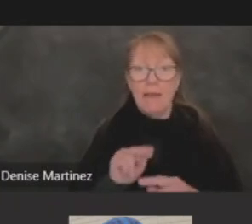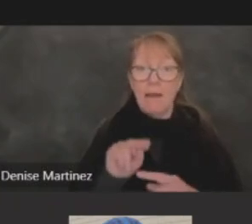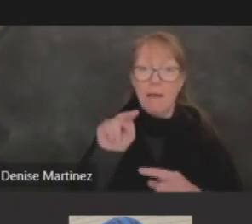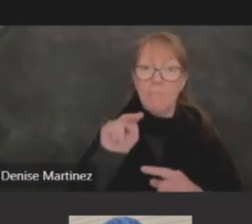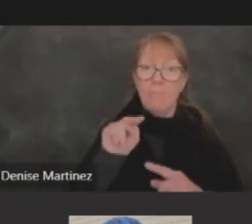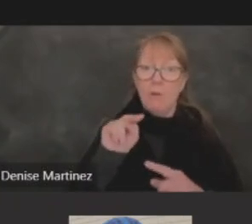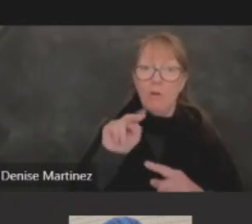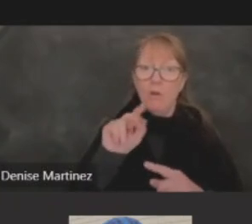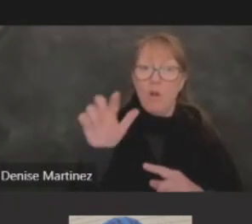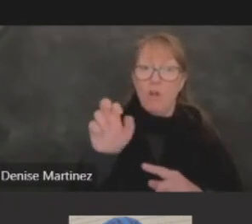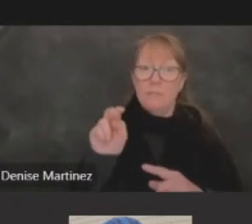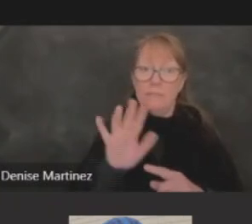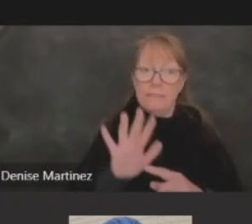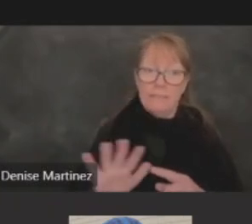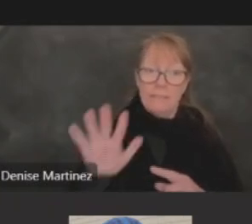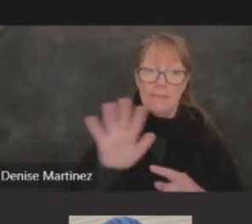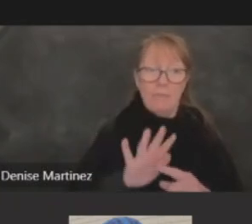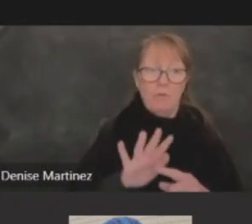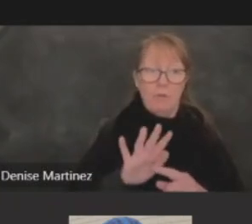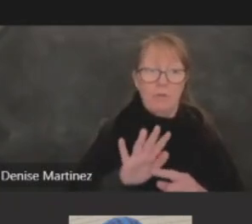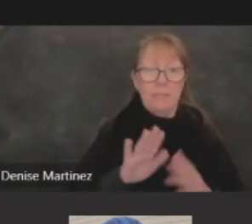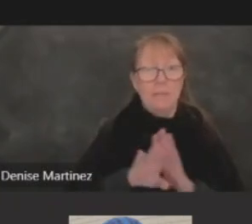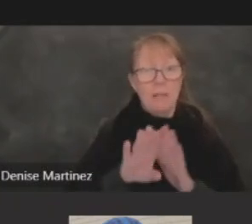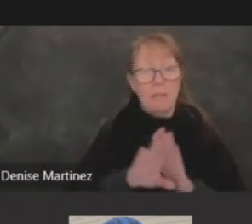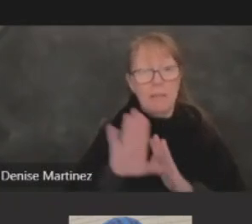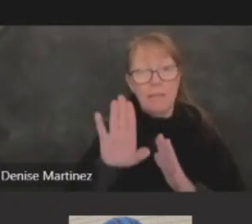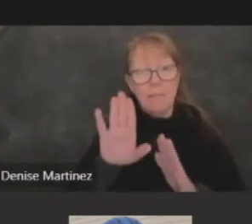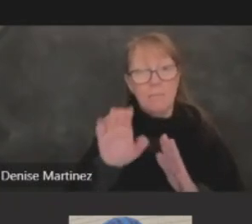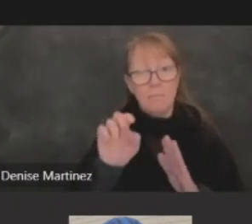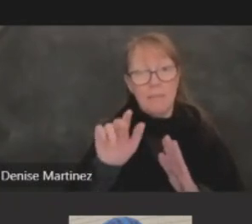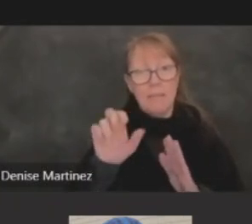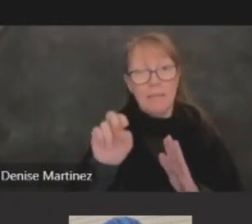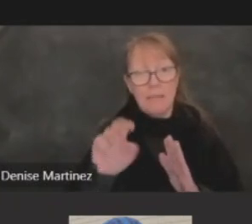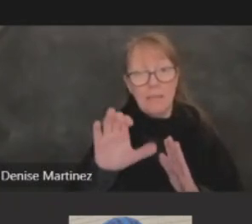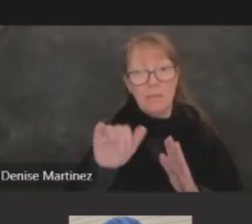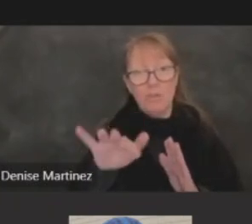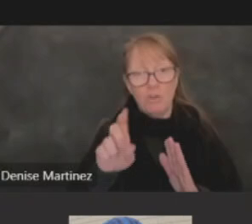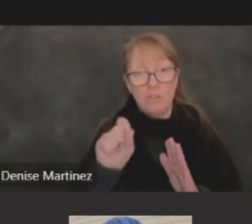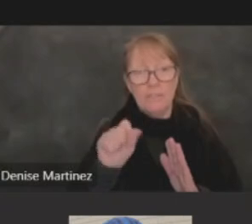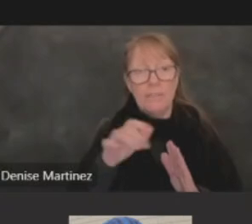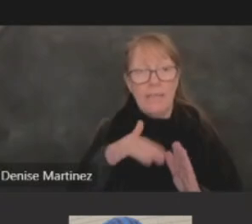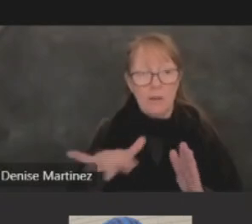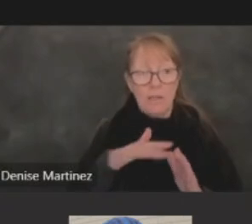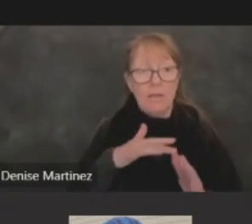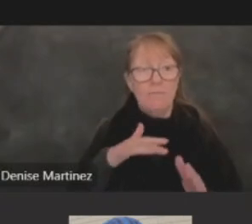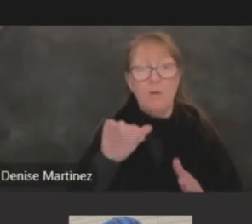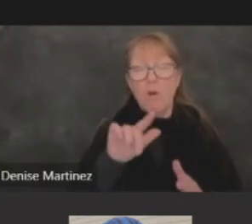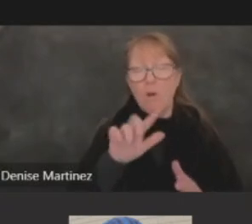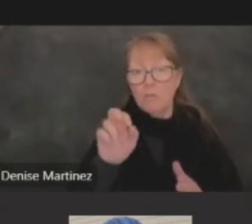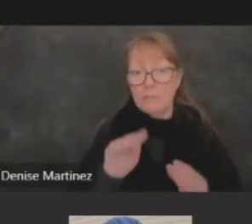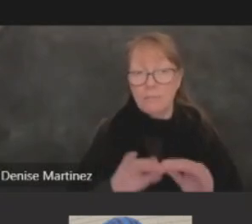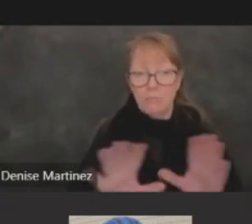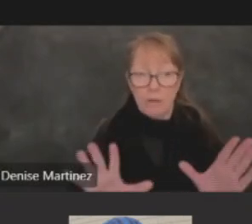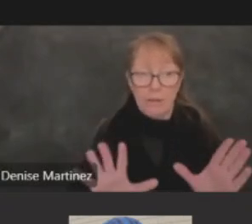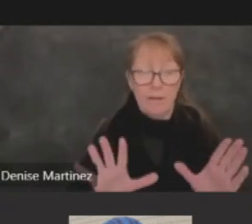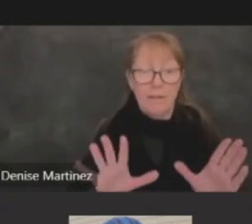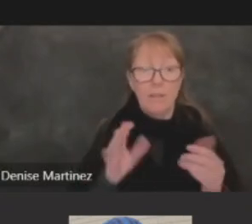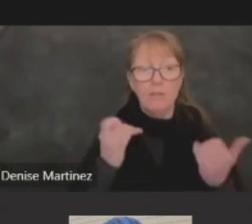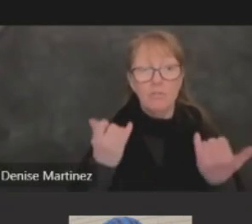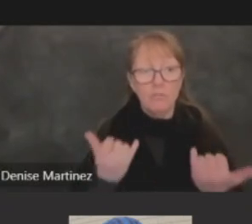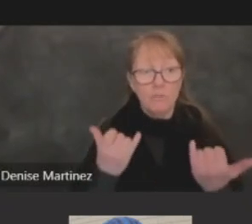by developing the Beacon Yards area of Allston Brighton, which is currently bounded